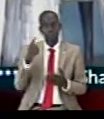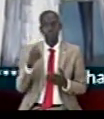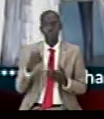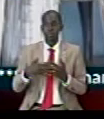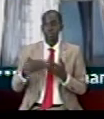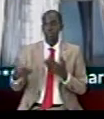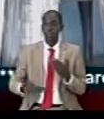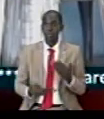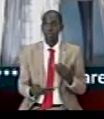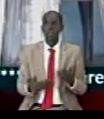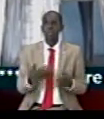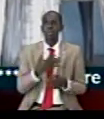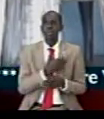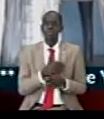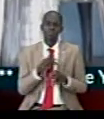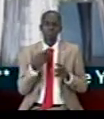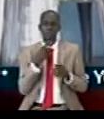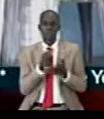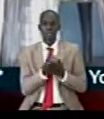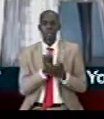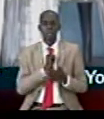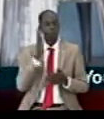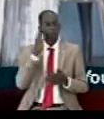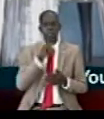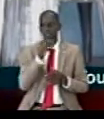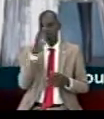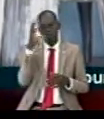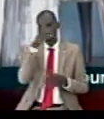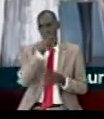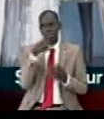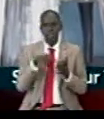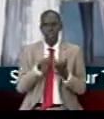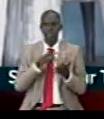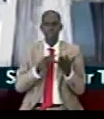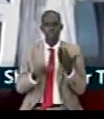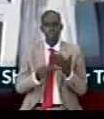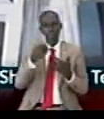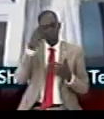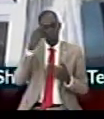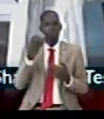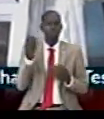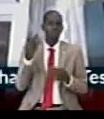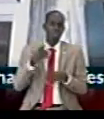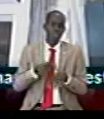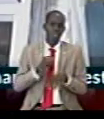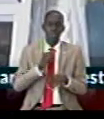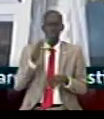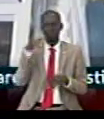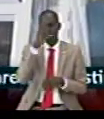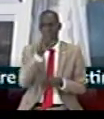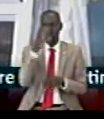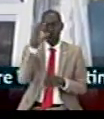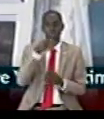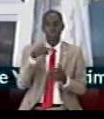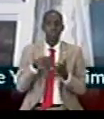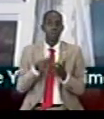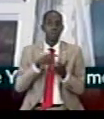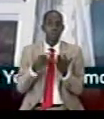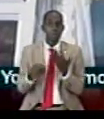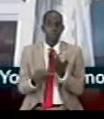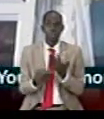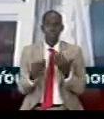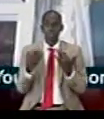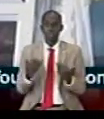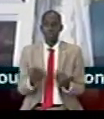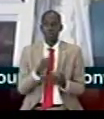came, I said I will not miss it this month. For the past month, I've missing it, but this month I will not miss it. So when I came to